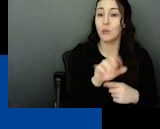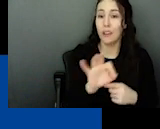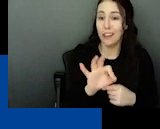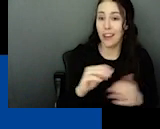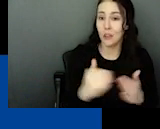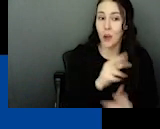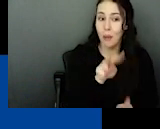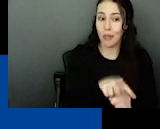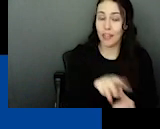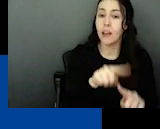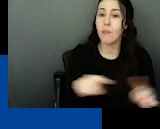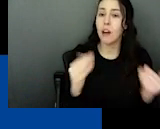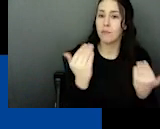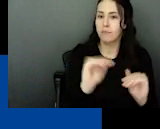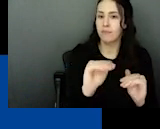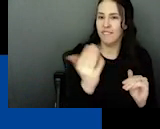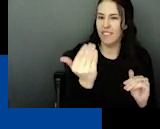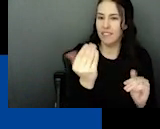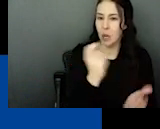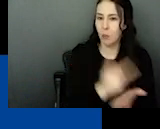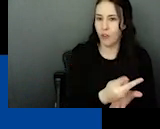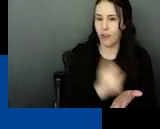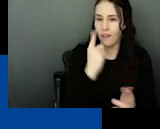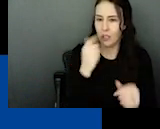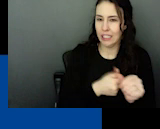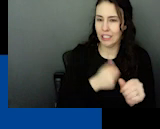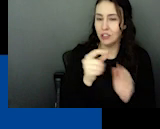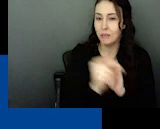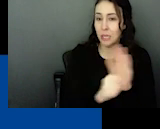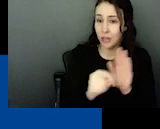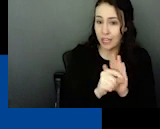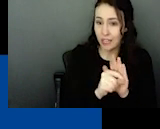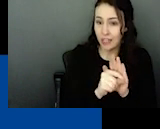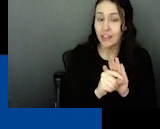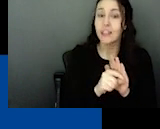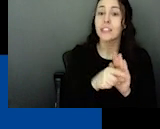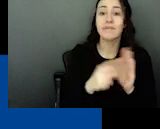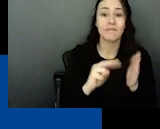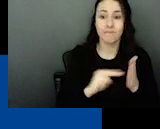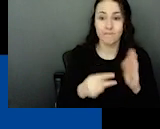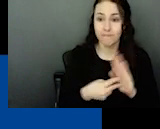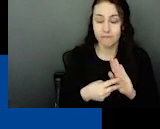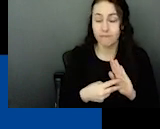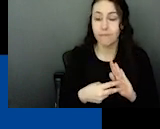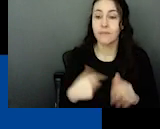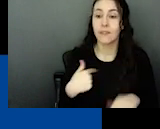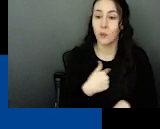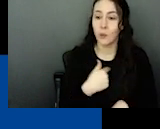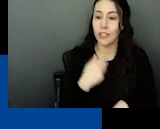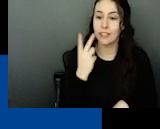is a limit of 15 approvals per period. So what this is saying is that we see